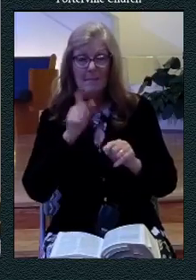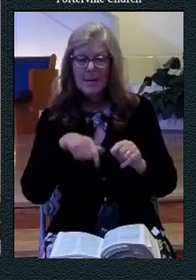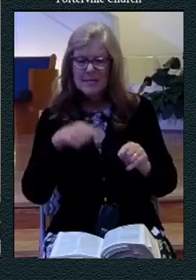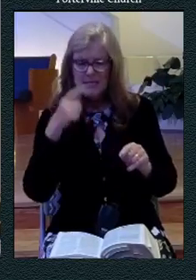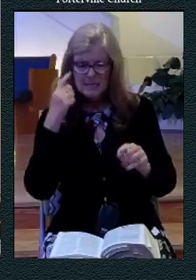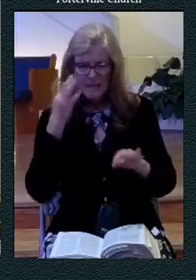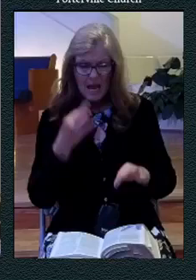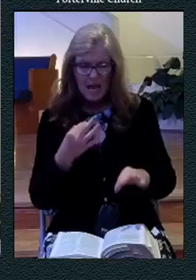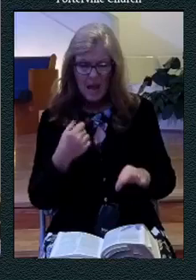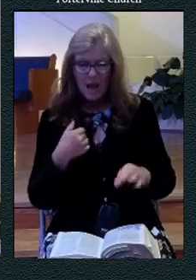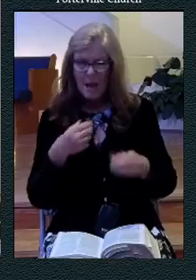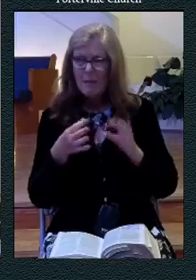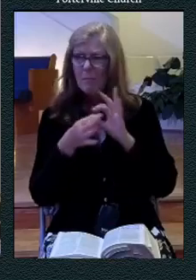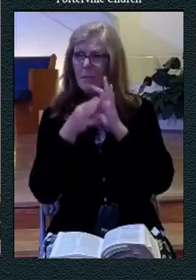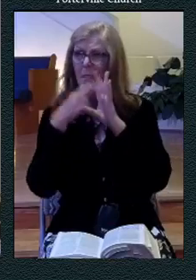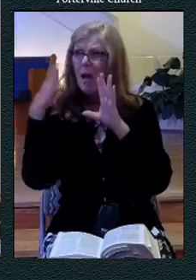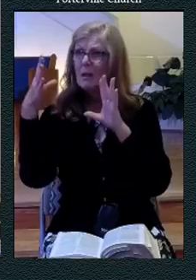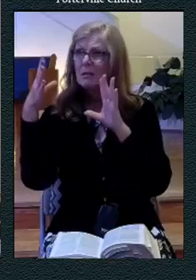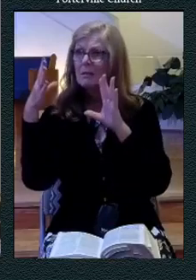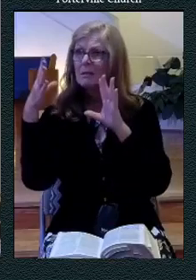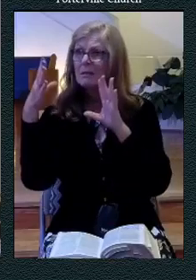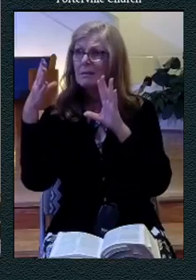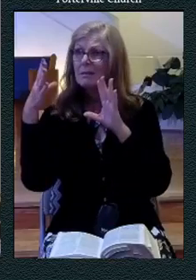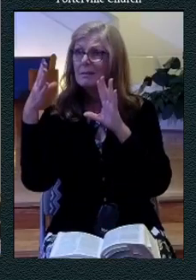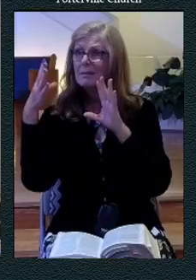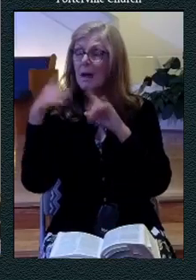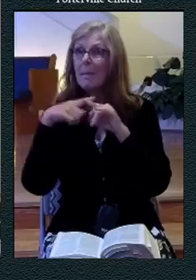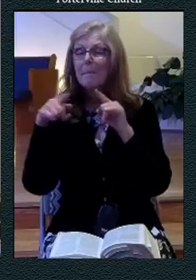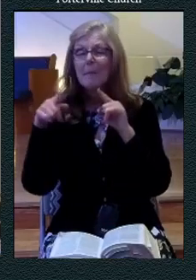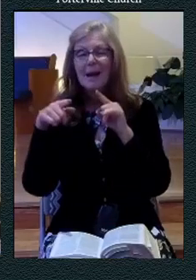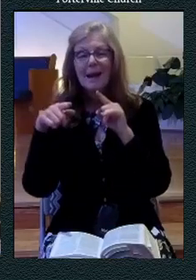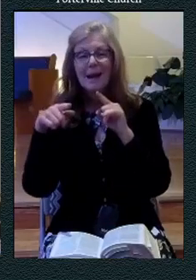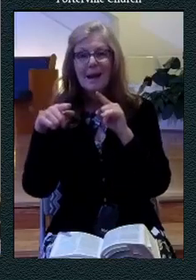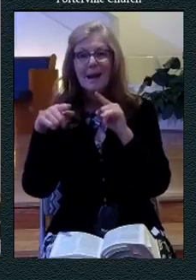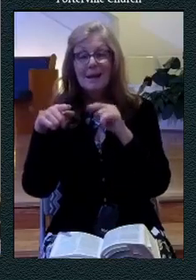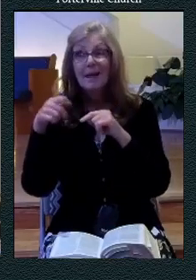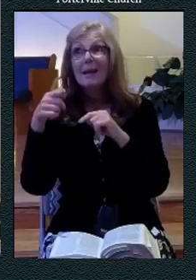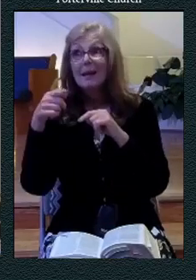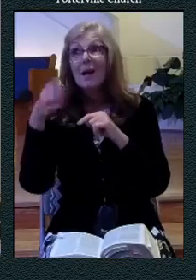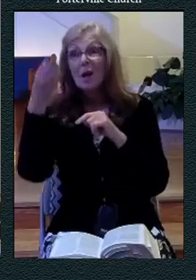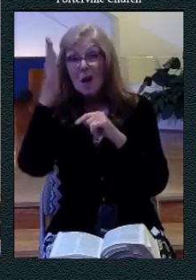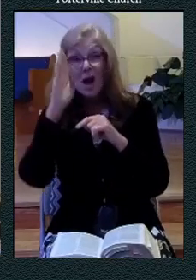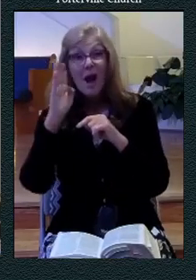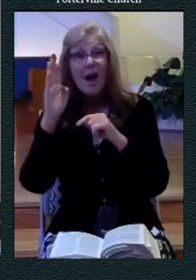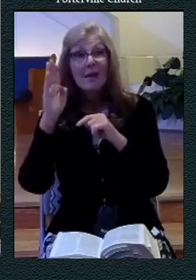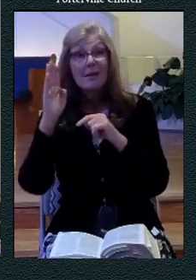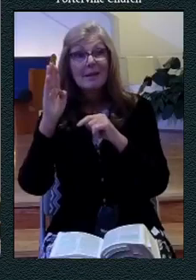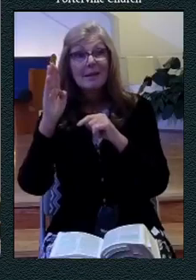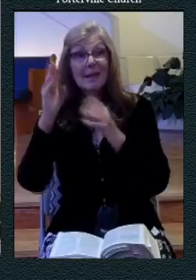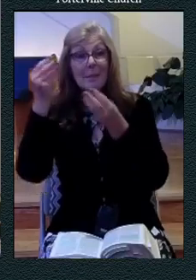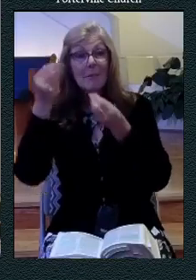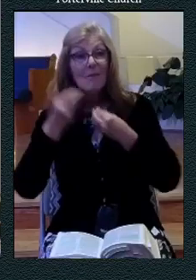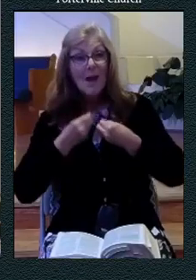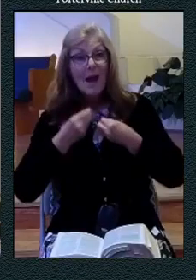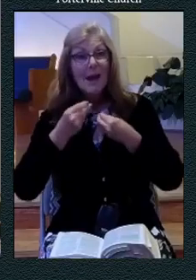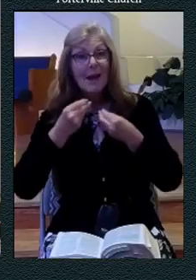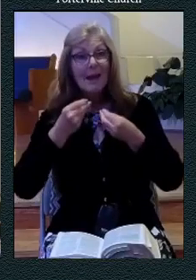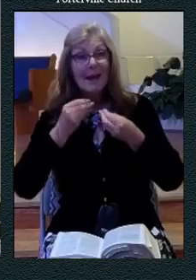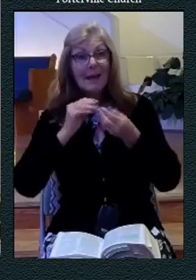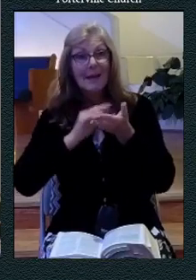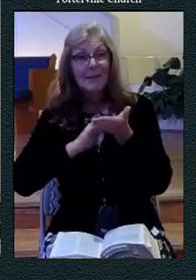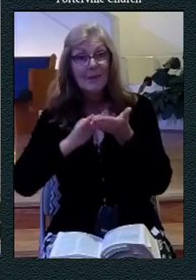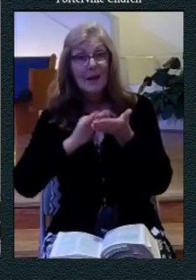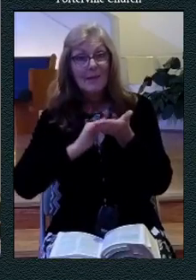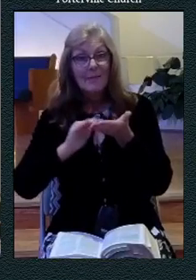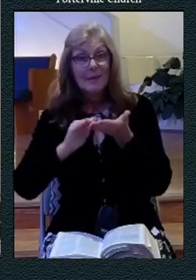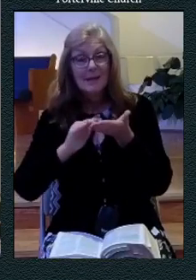whatsoever, but thank God He has moved. That's what Paul's trying to tell us. And so here we are standing in the place of